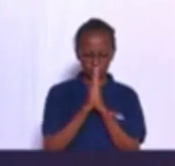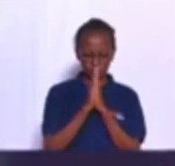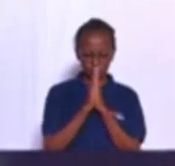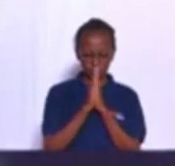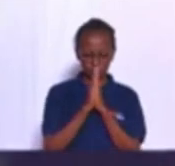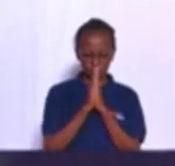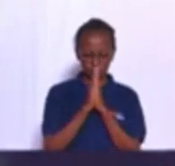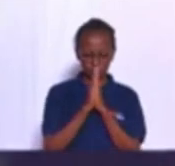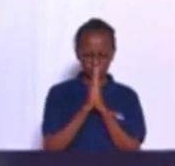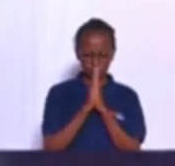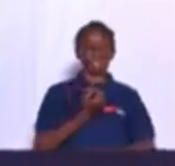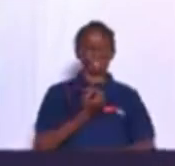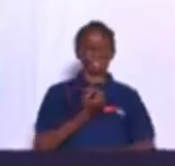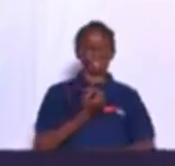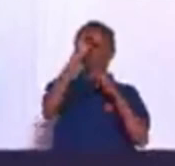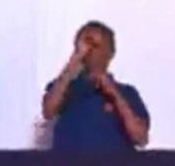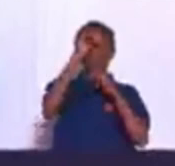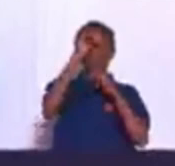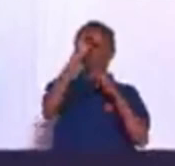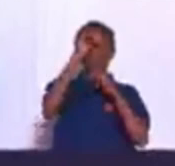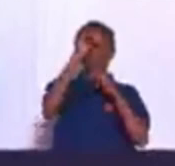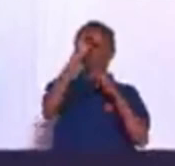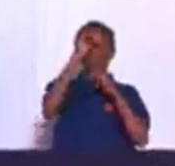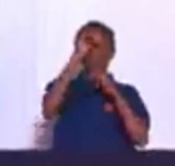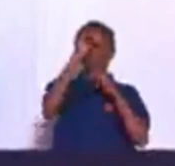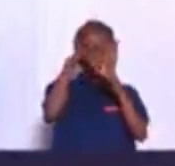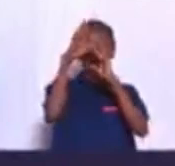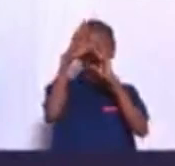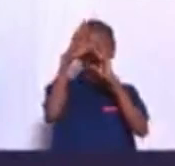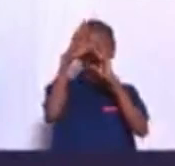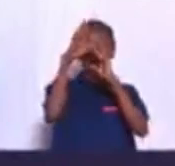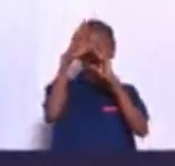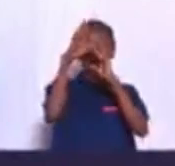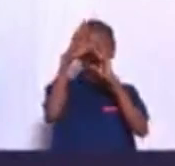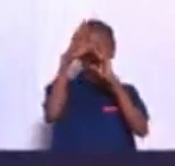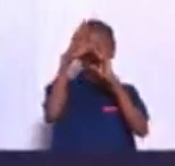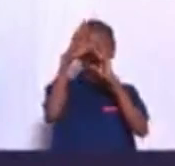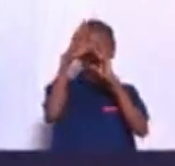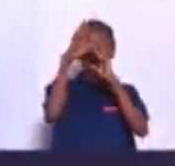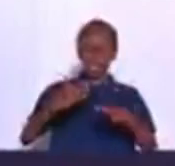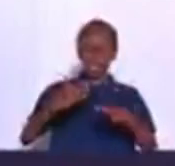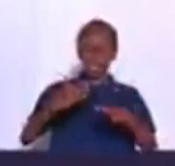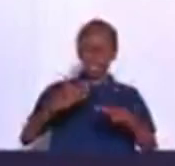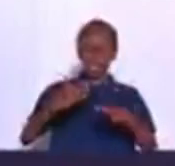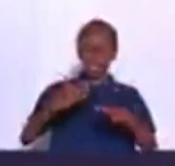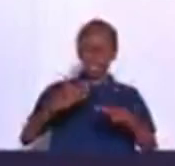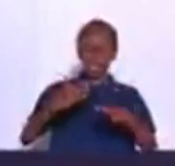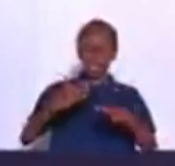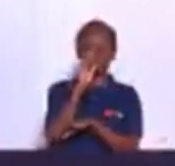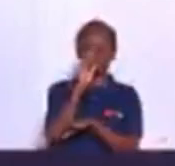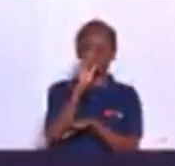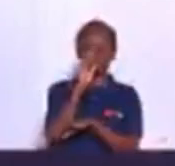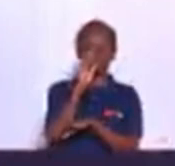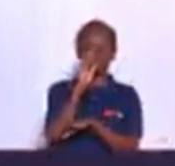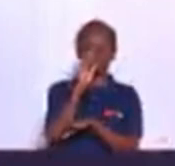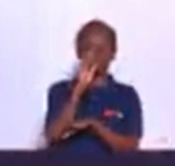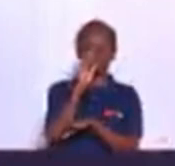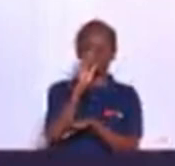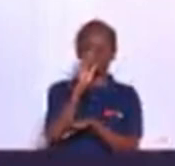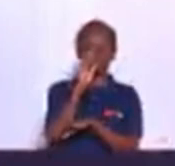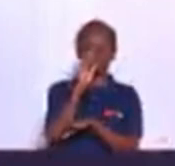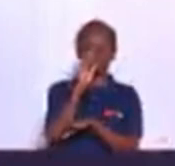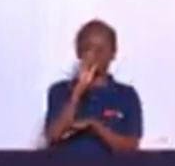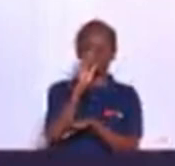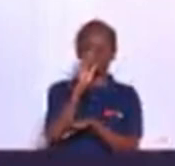Our Father in heaven, how good it is to call you our Father. We are